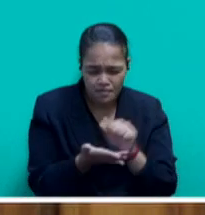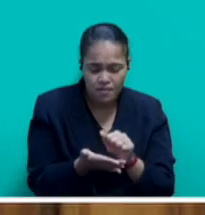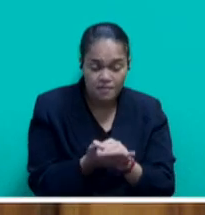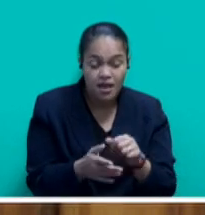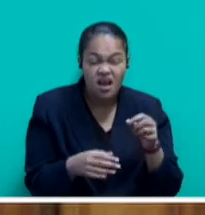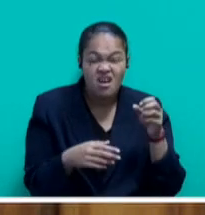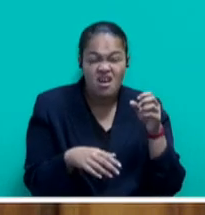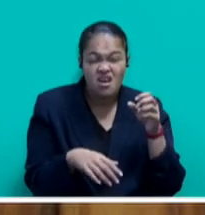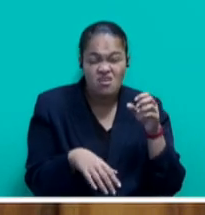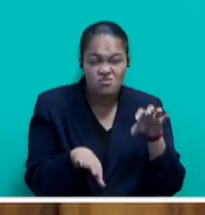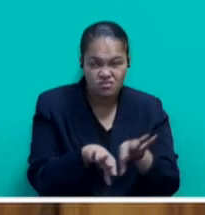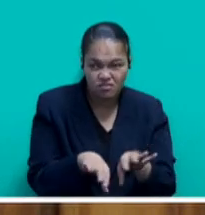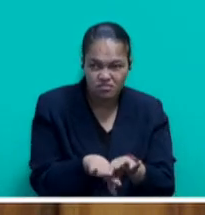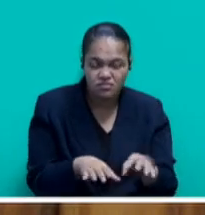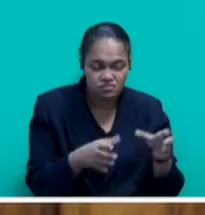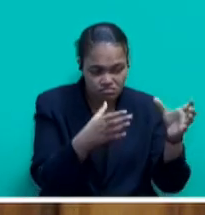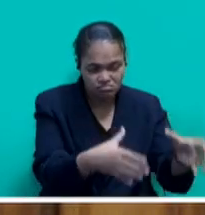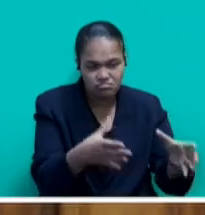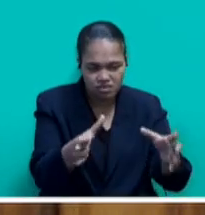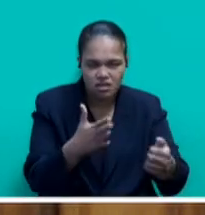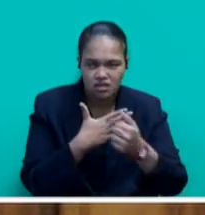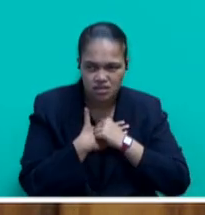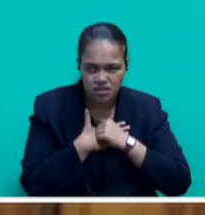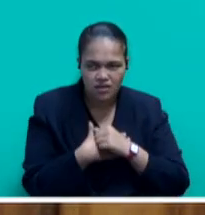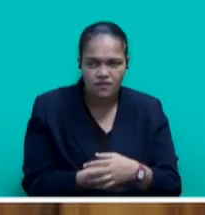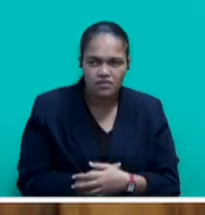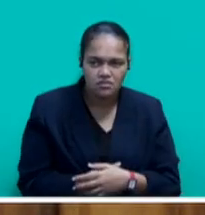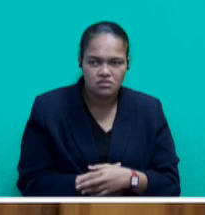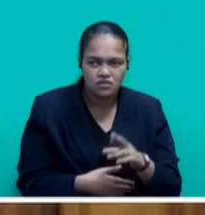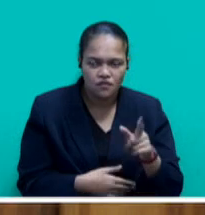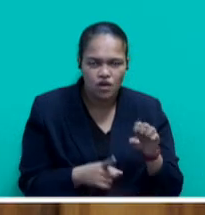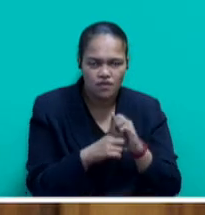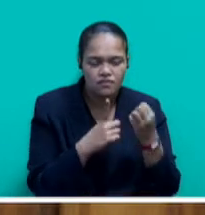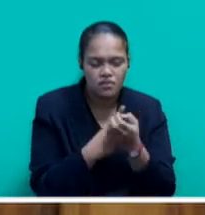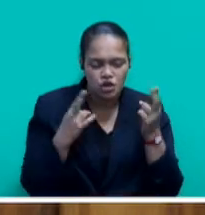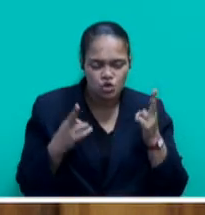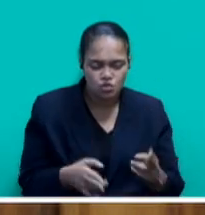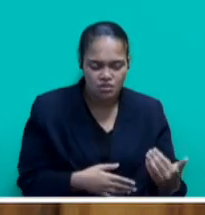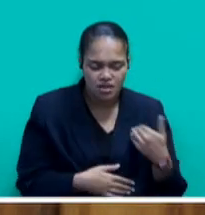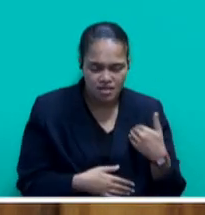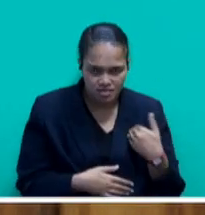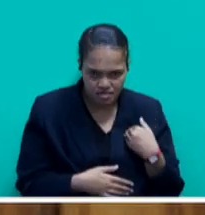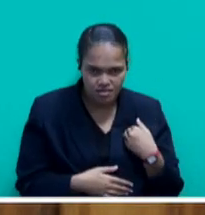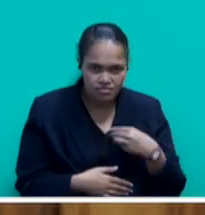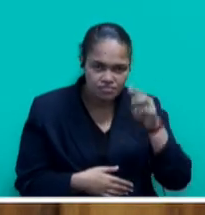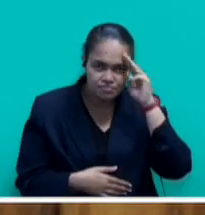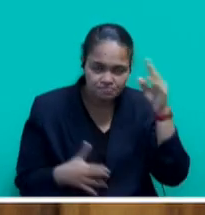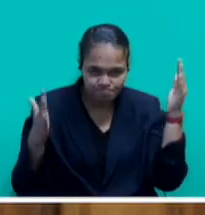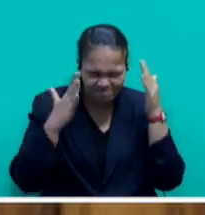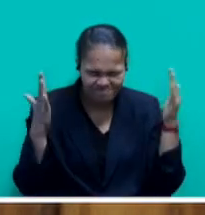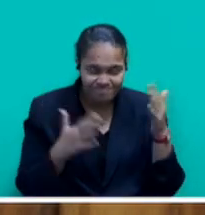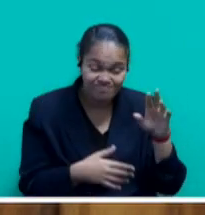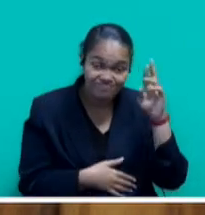systems are effective, efficient, and safe for the receiving environment and human health. Mr. Speaker, sir, the Department